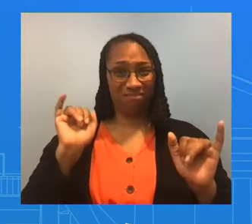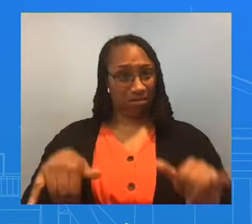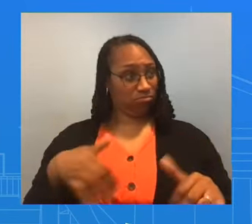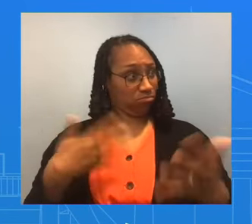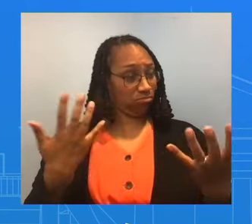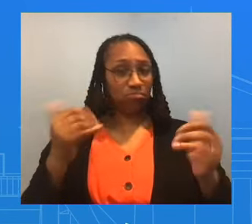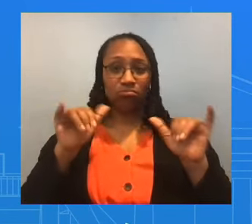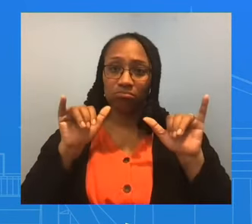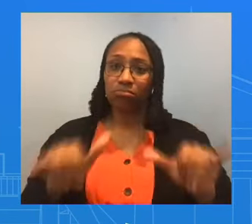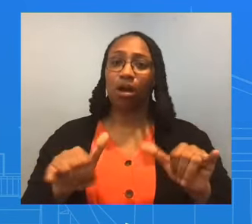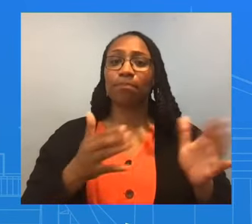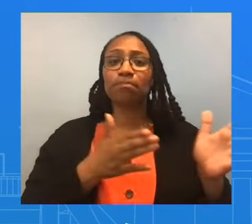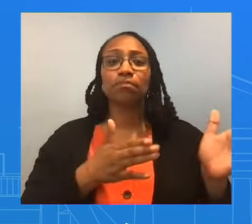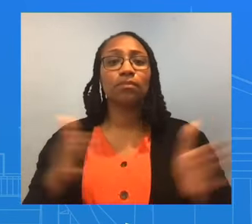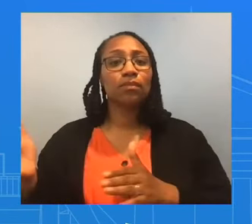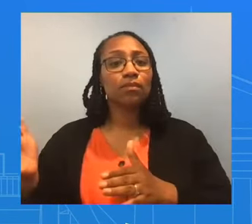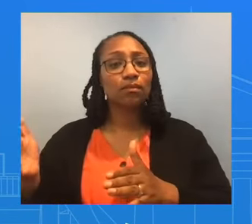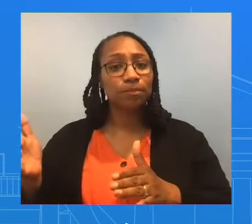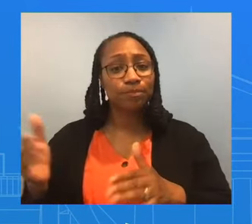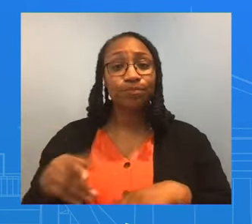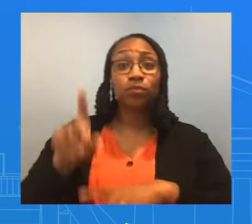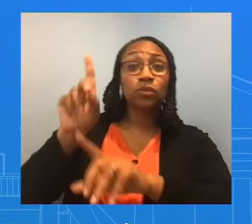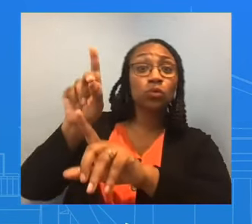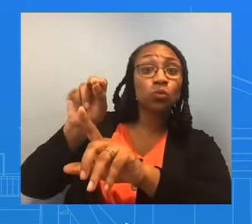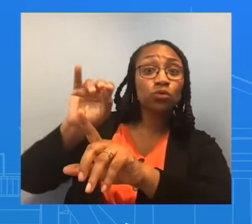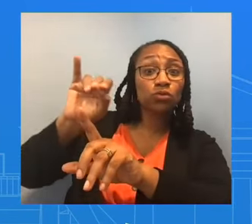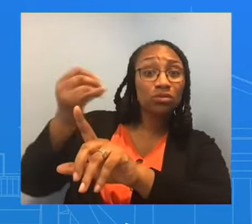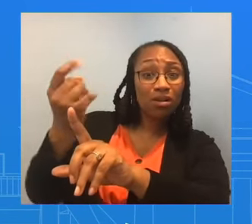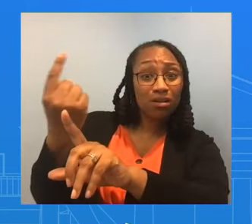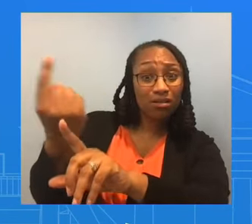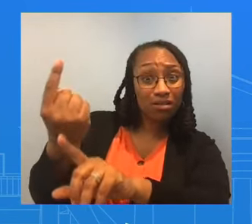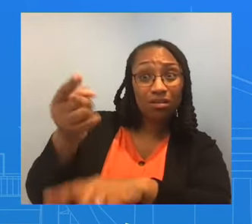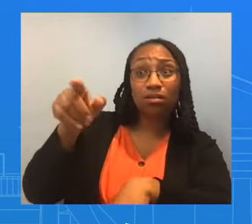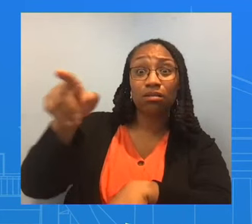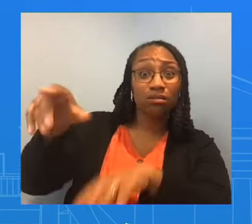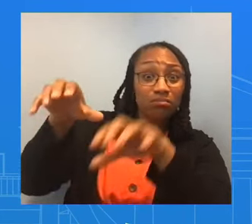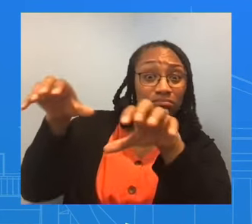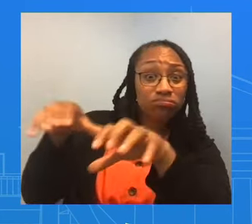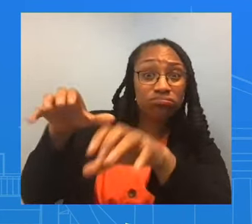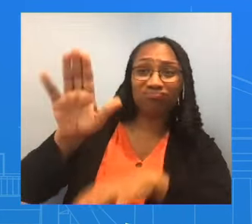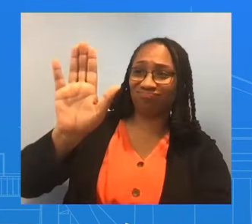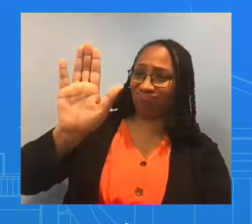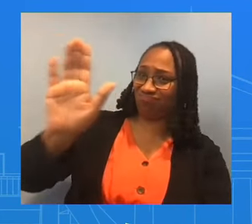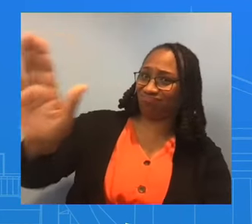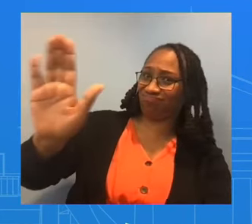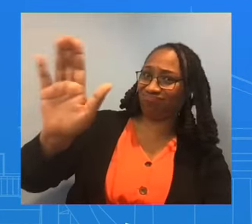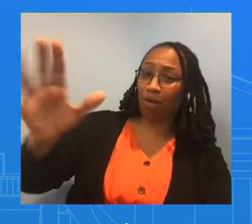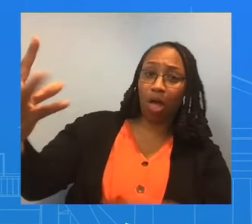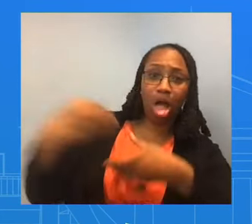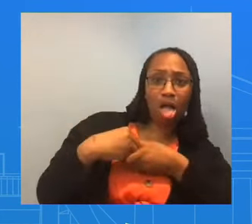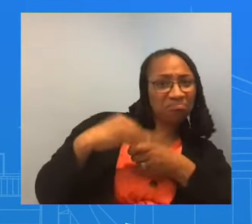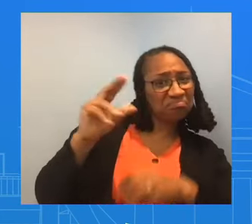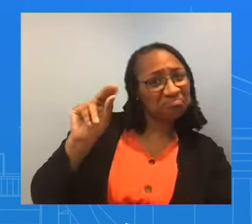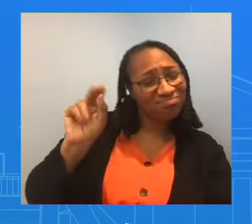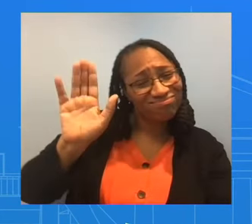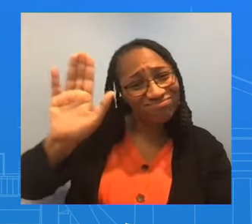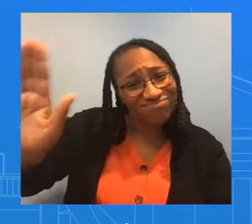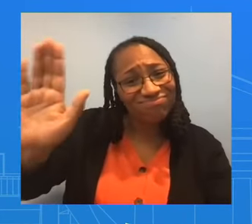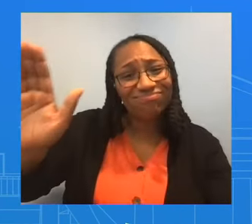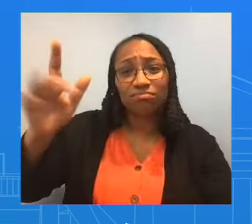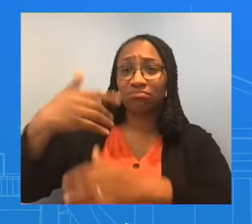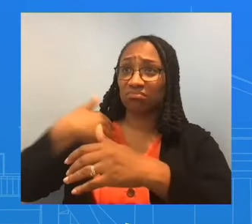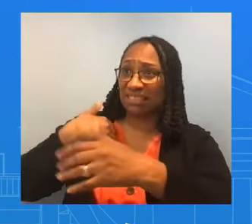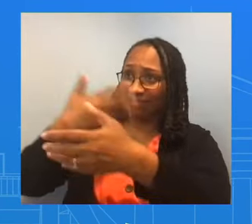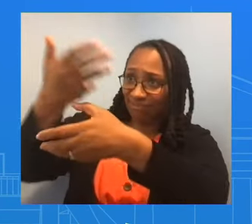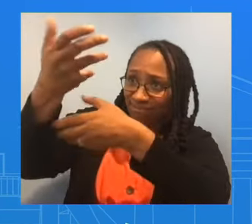independence, make sure it continues to have its integrity. We're going to continue to believe and certainly respect the rule of law, and we're